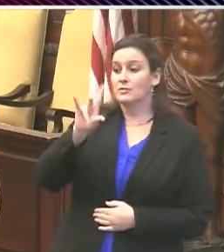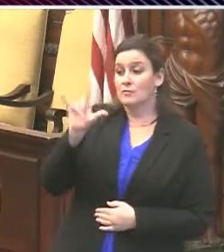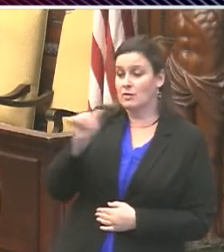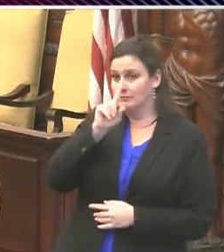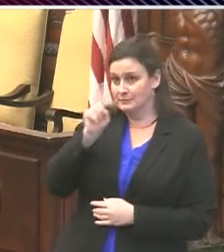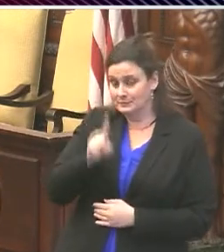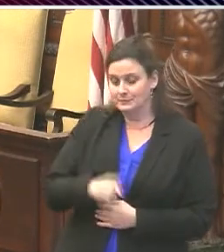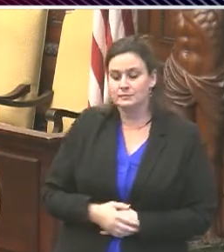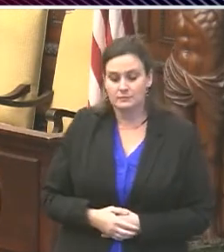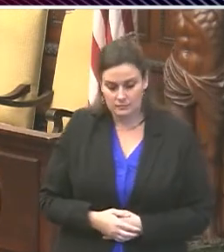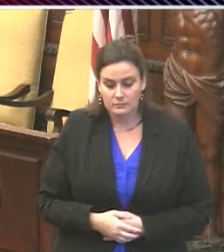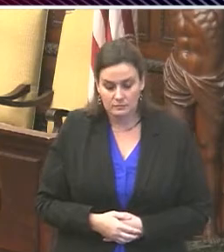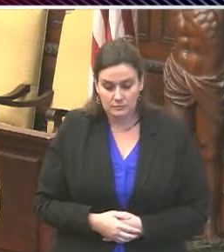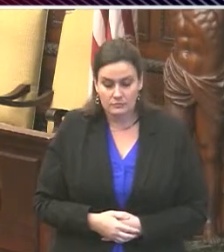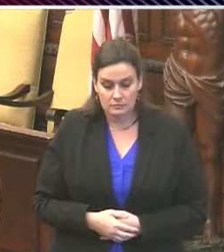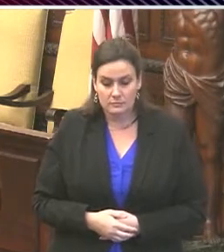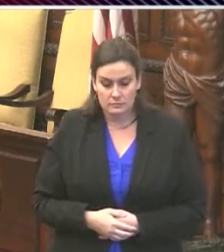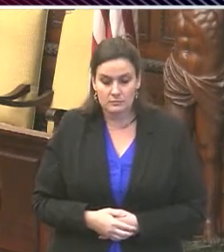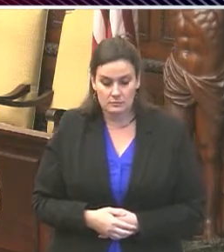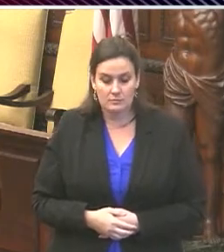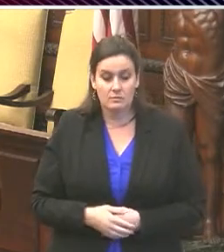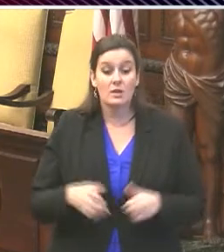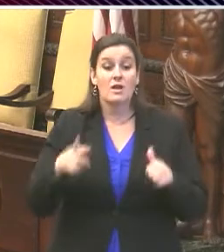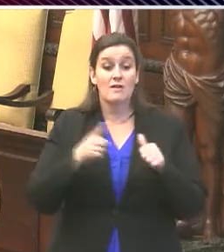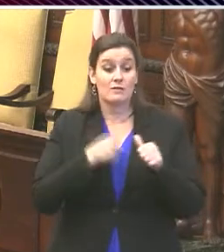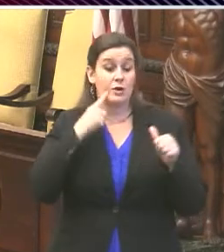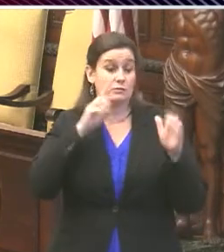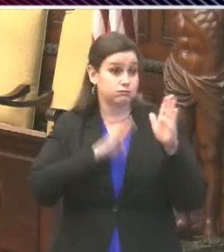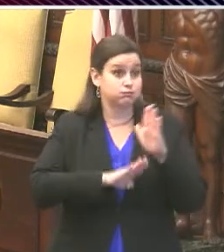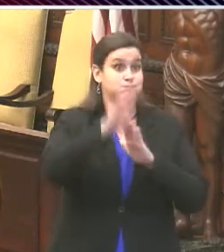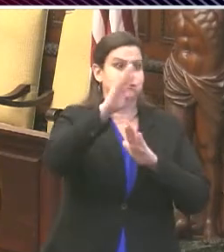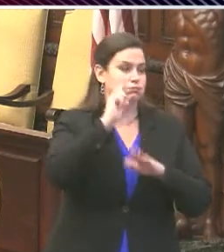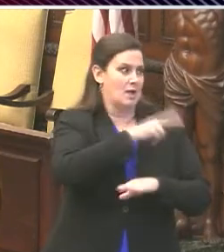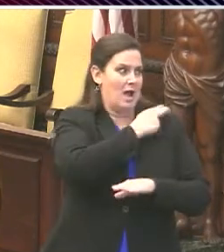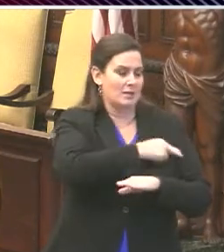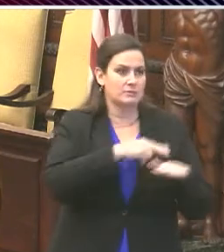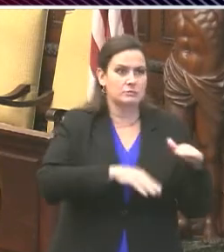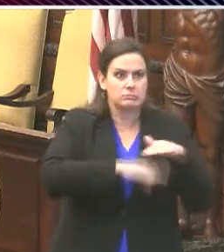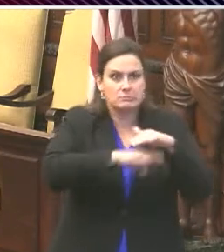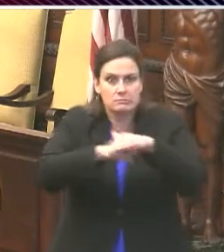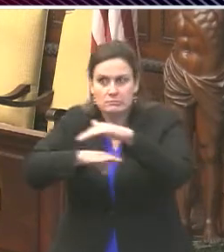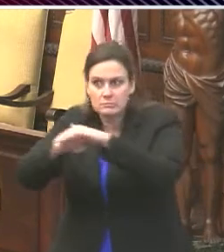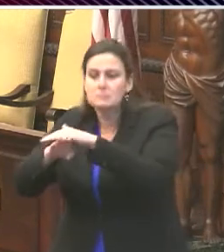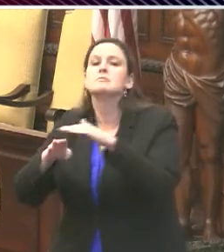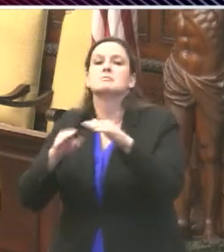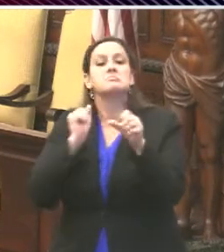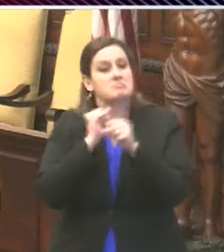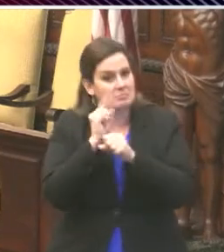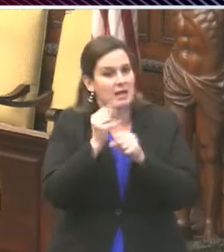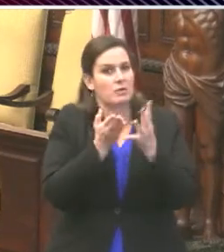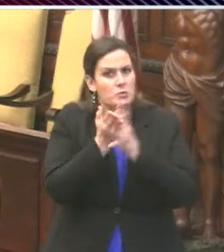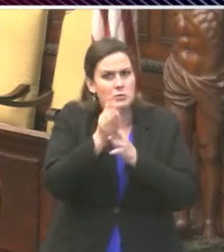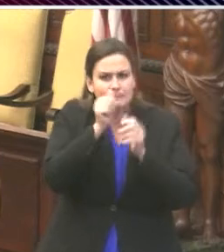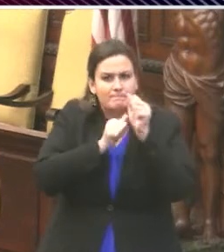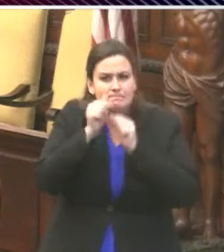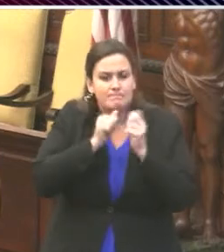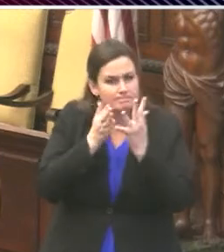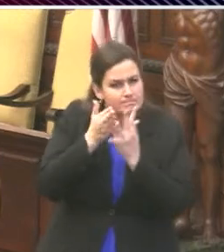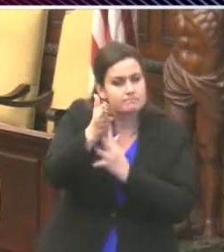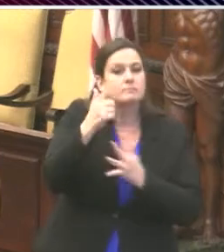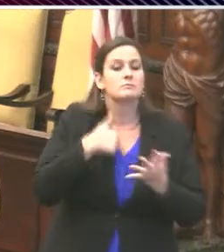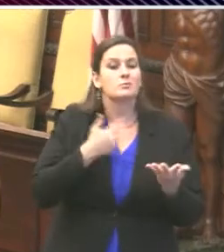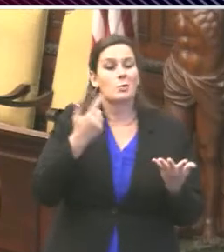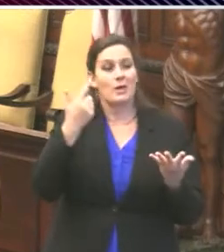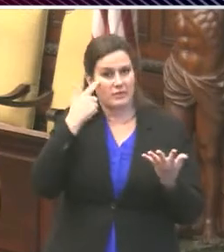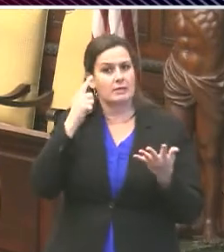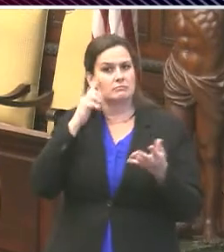got through the first wave with the hospitals being very full. That was tight, but we managed to get through that. I would think that there would be enough